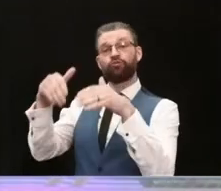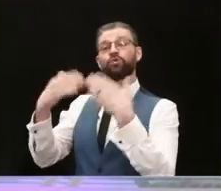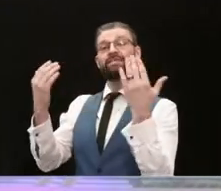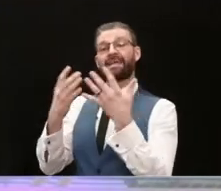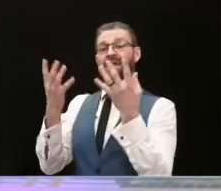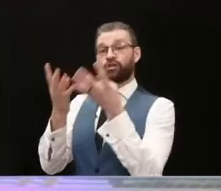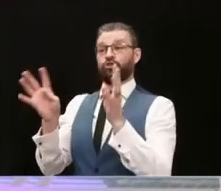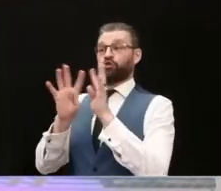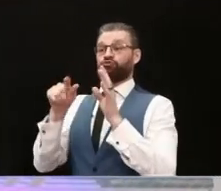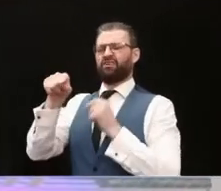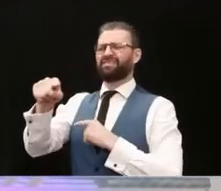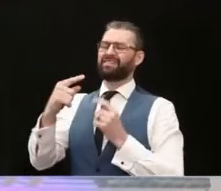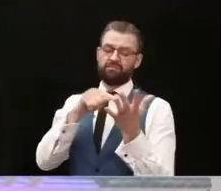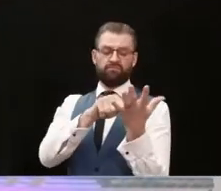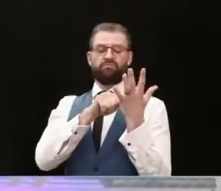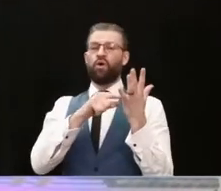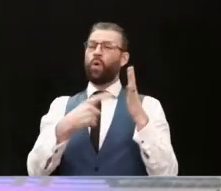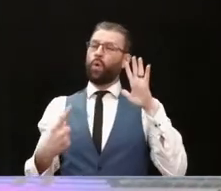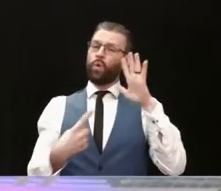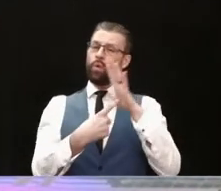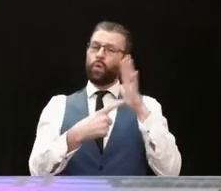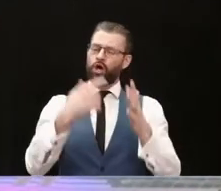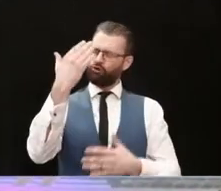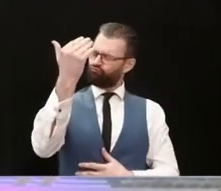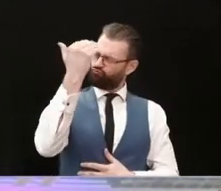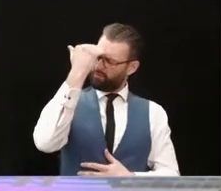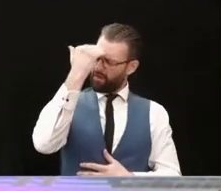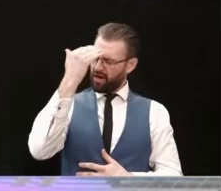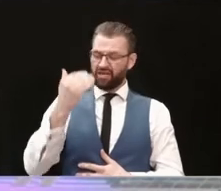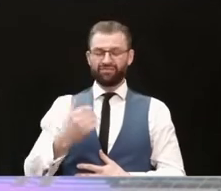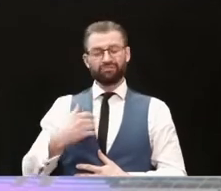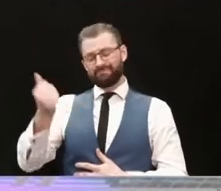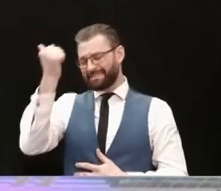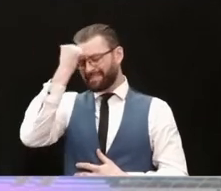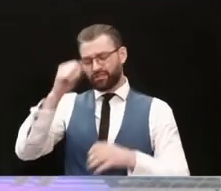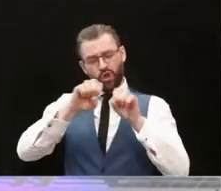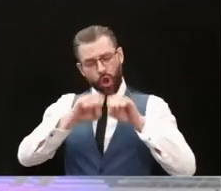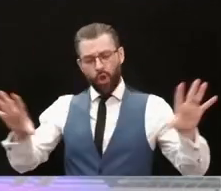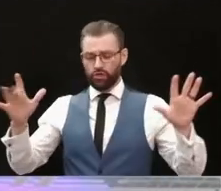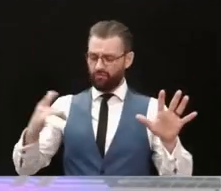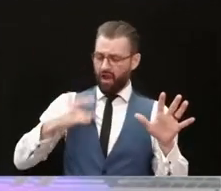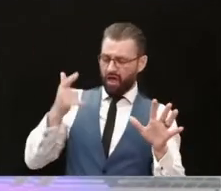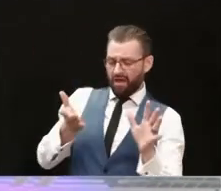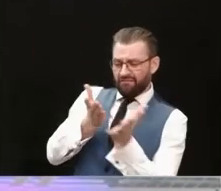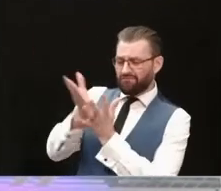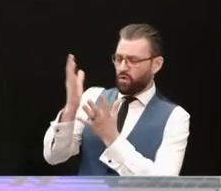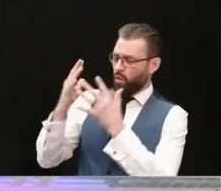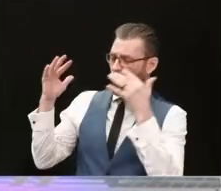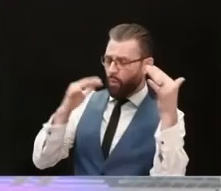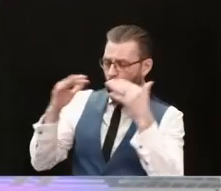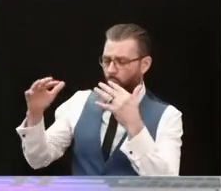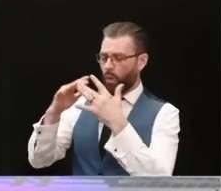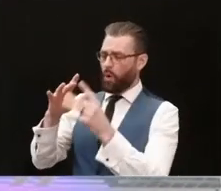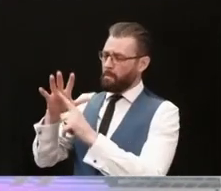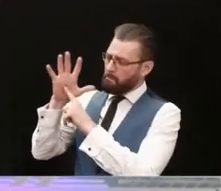and serves as a poignant reminder of the senseless loss of life through war, persecution,